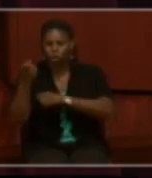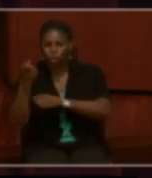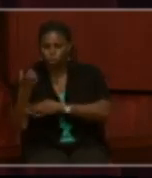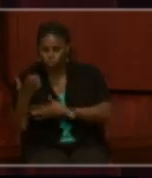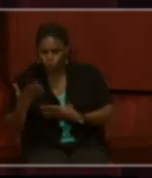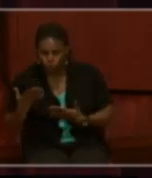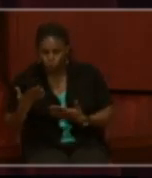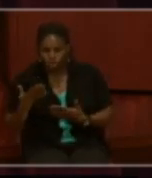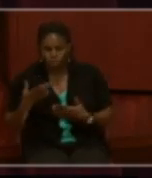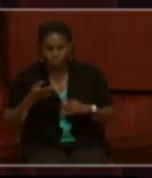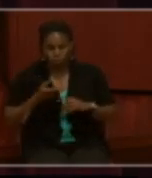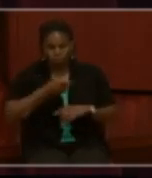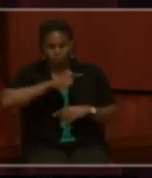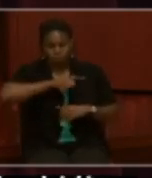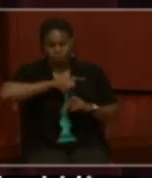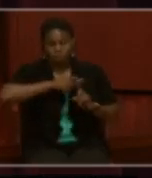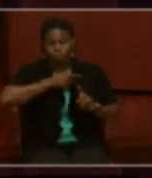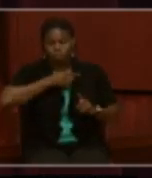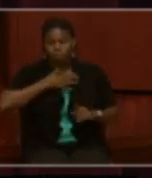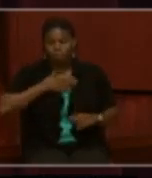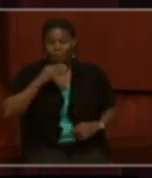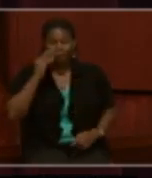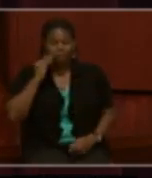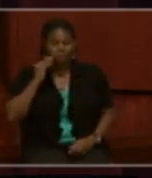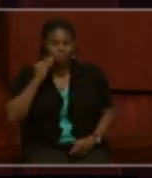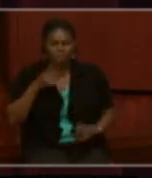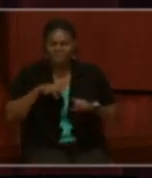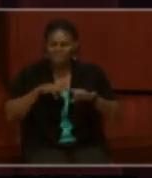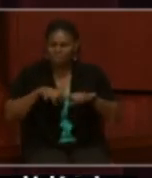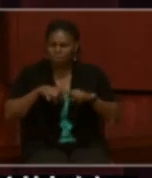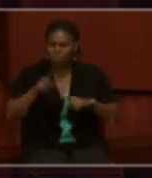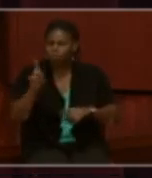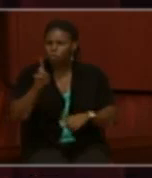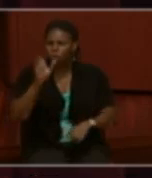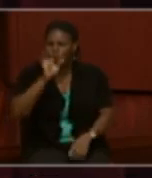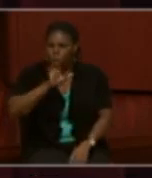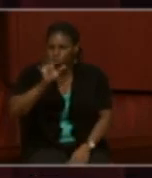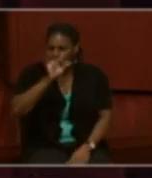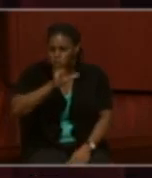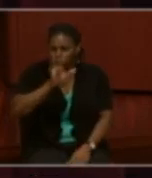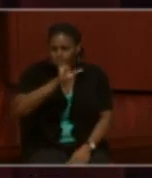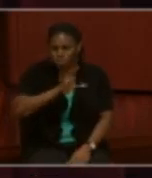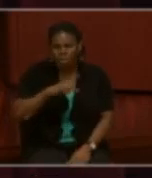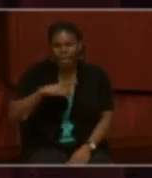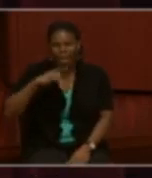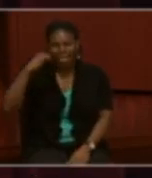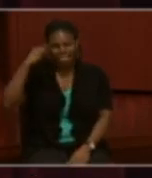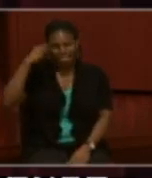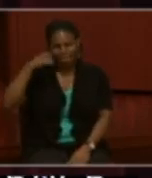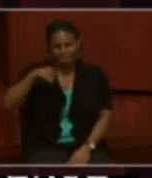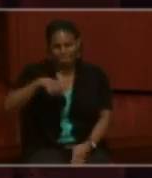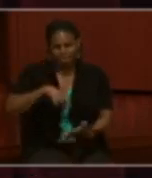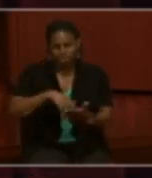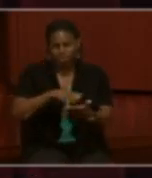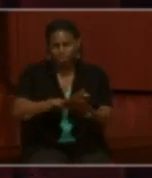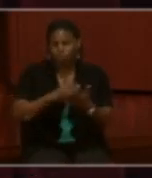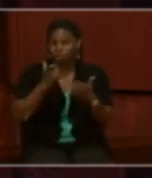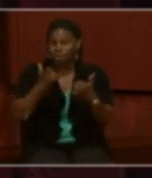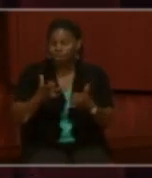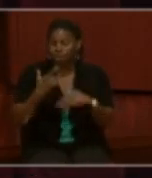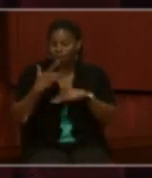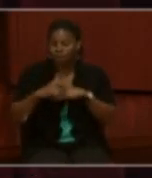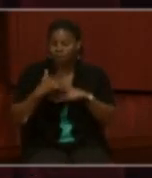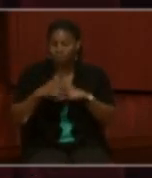From my experience, it depends on where you're searching. I think these records are now available